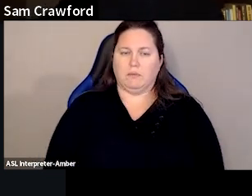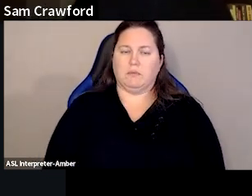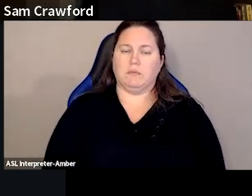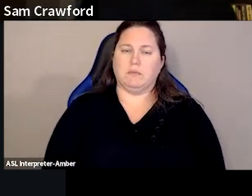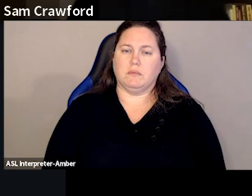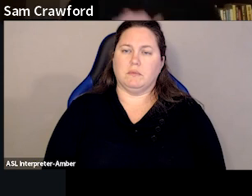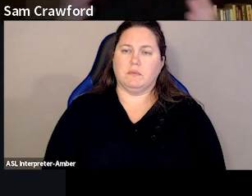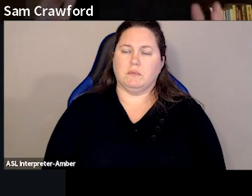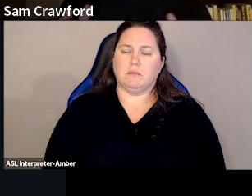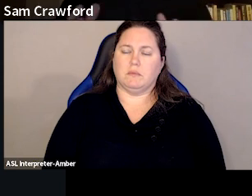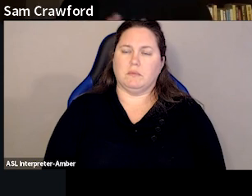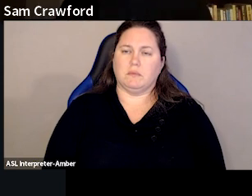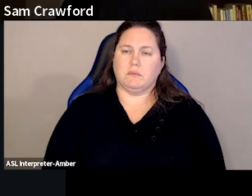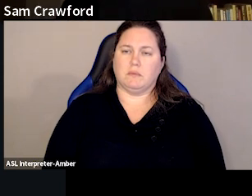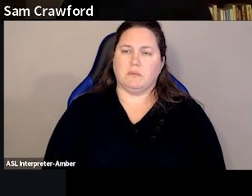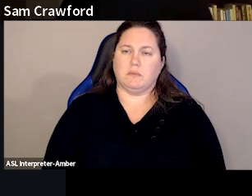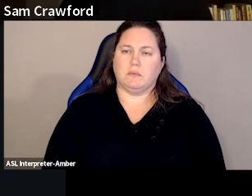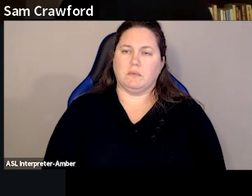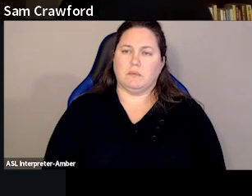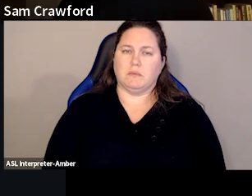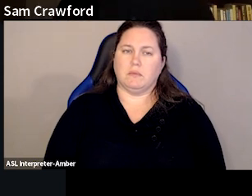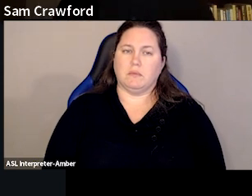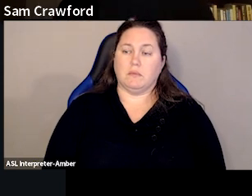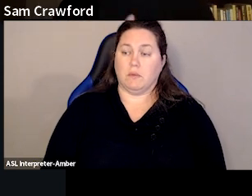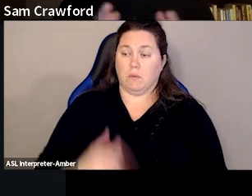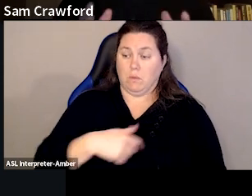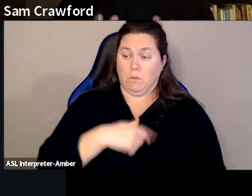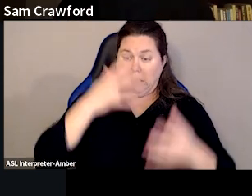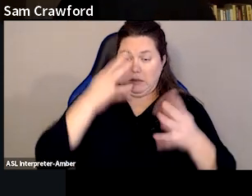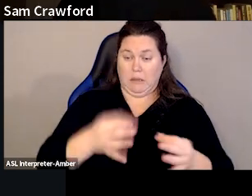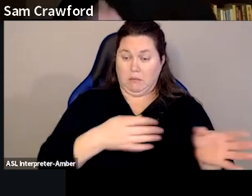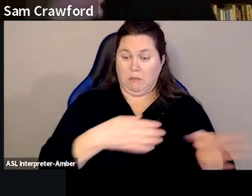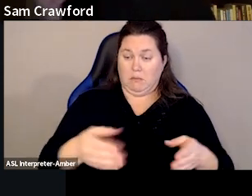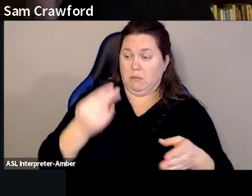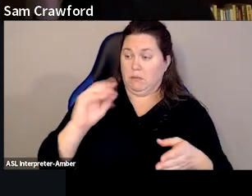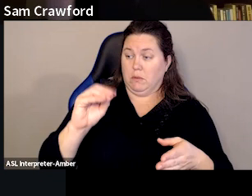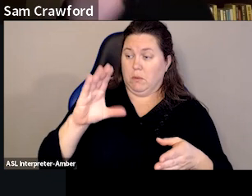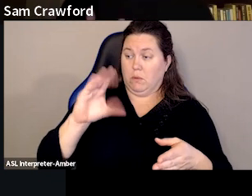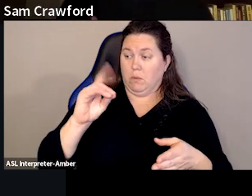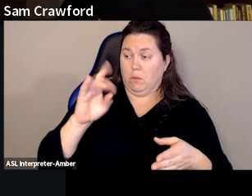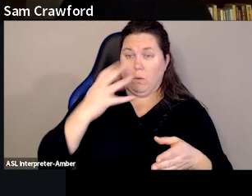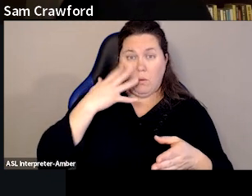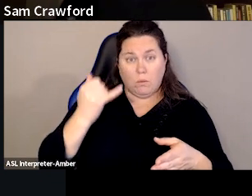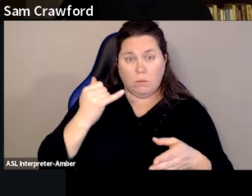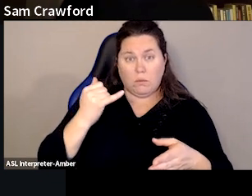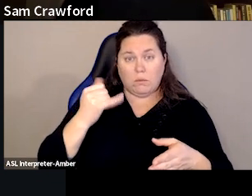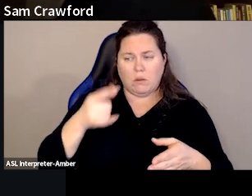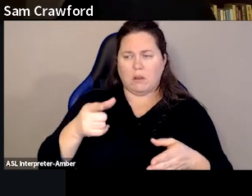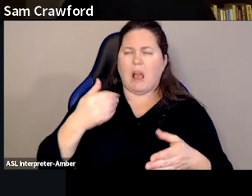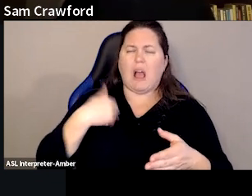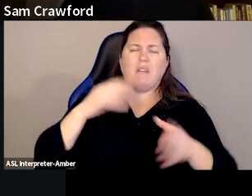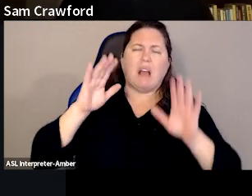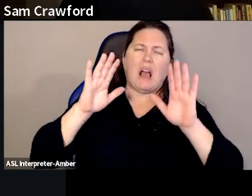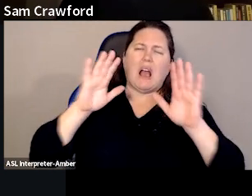So why did we opt to go the no-code route? Well, as we've discussed, no-code offers excellent infrastructure